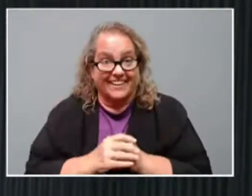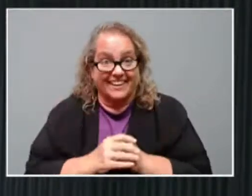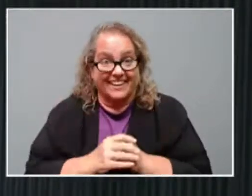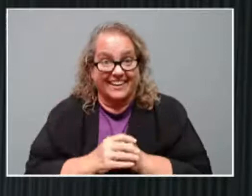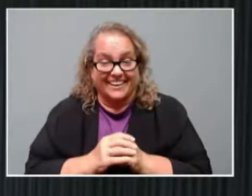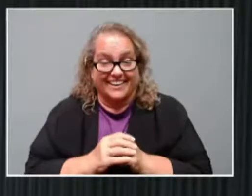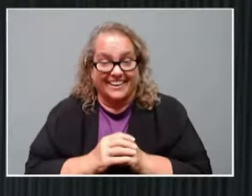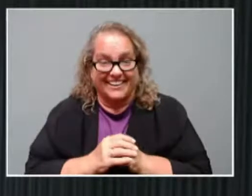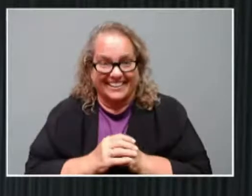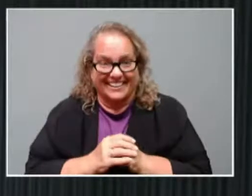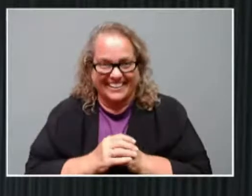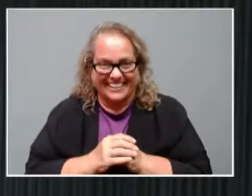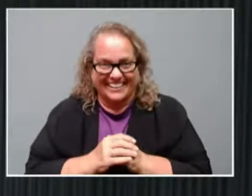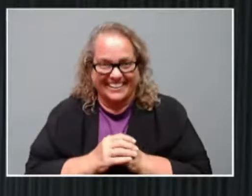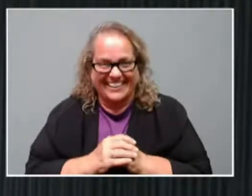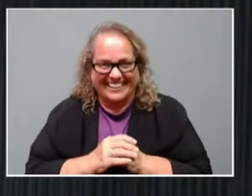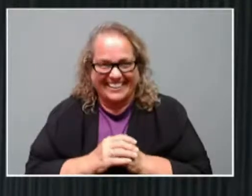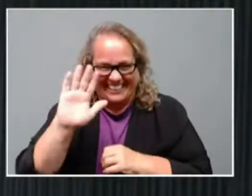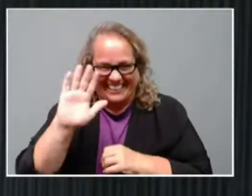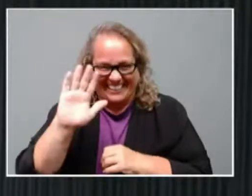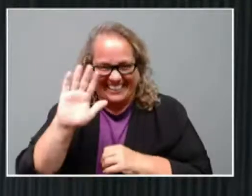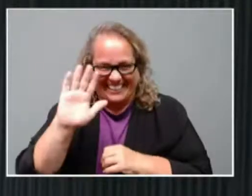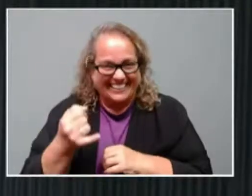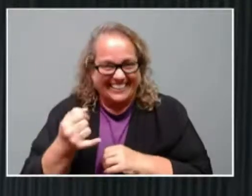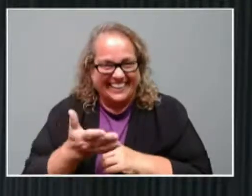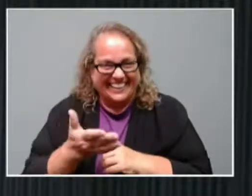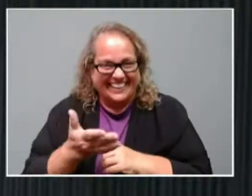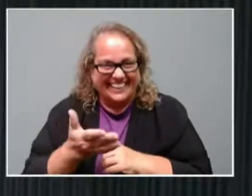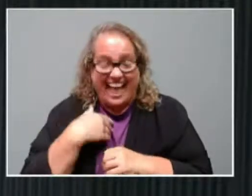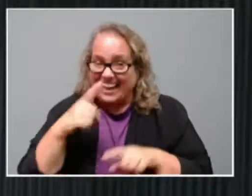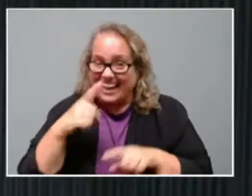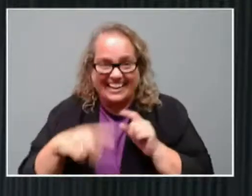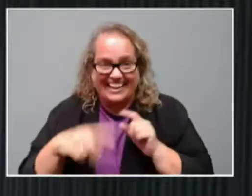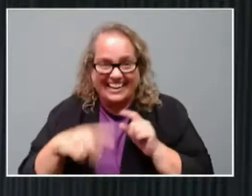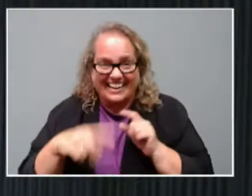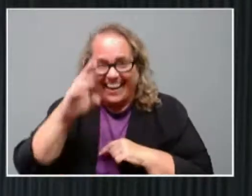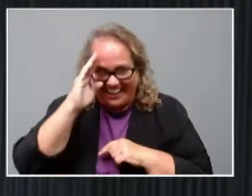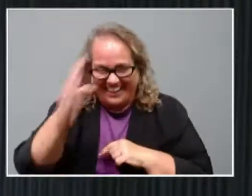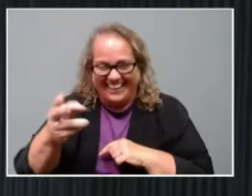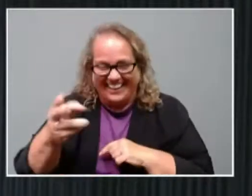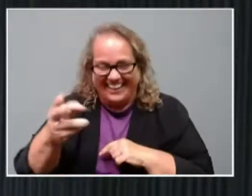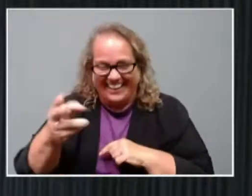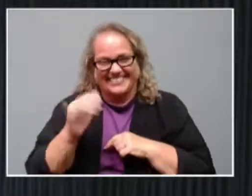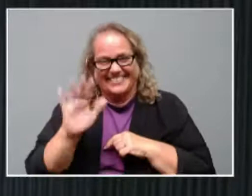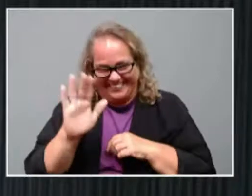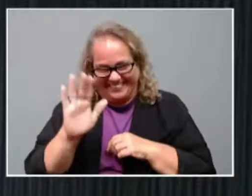oh, hello, Virginia. Yeah, I can't see her, but hello, Virginia.